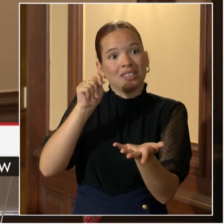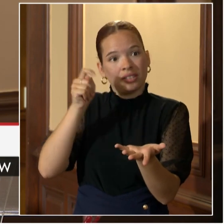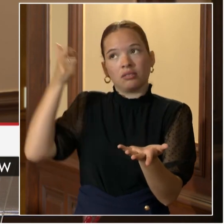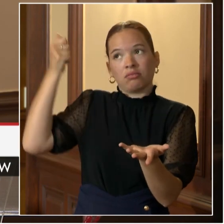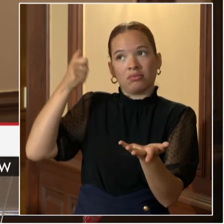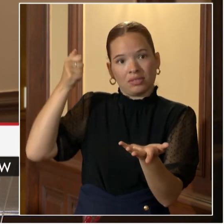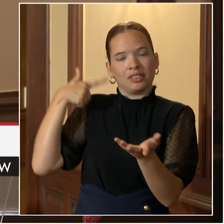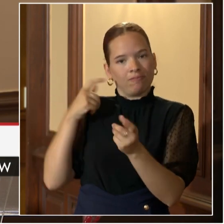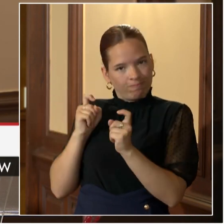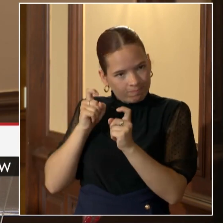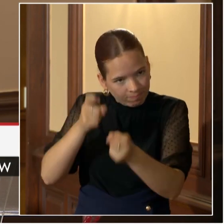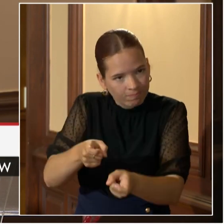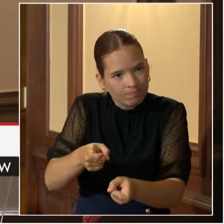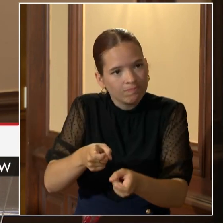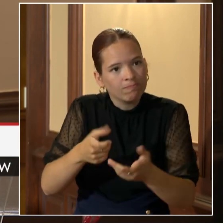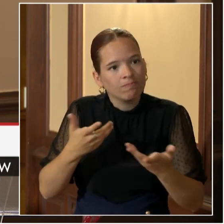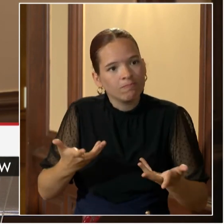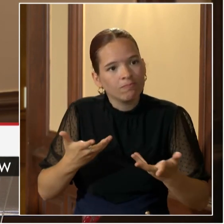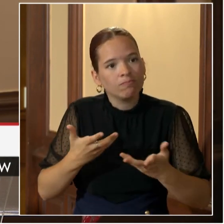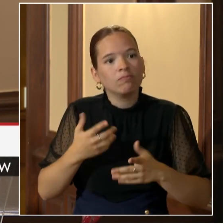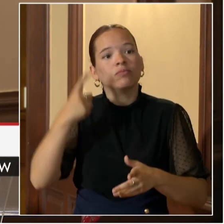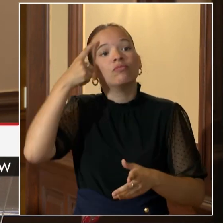$100,000 to DC Vote,